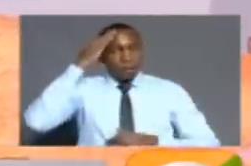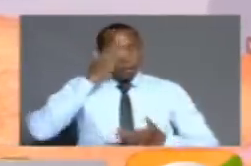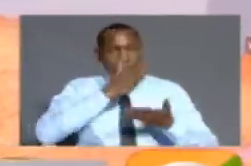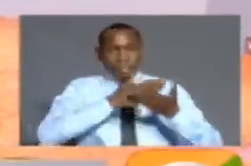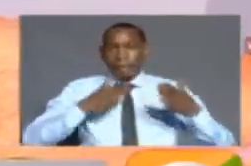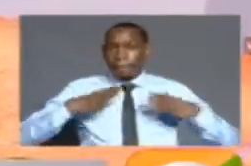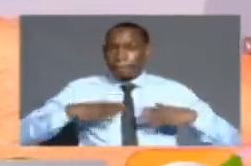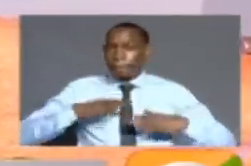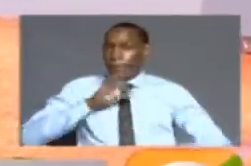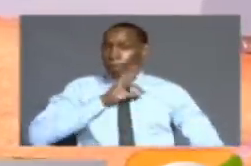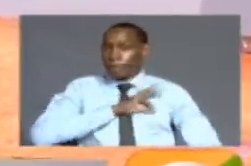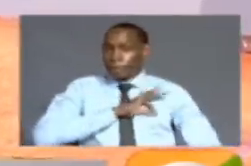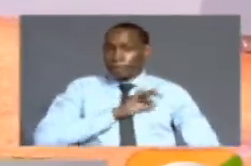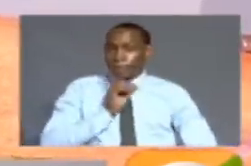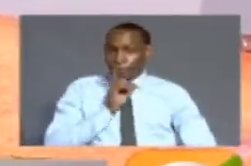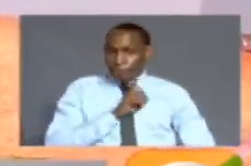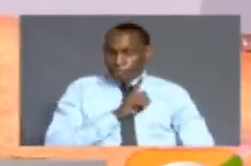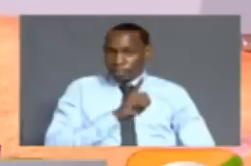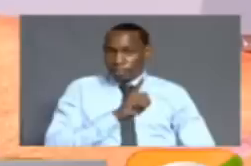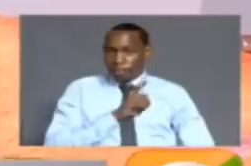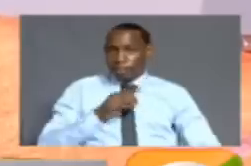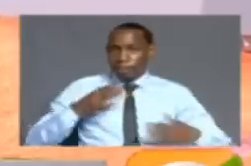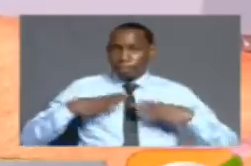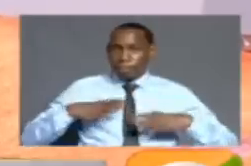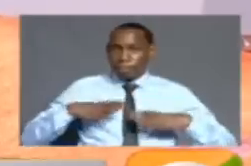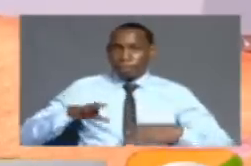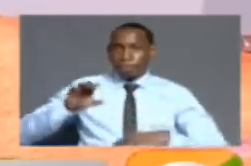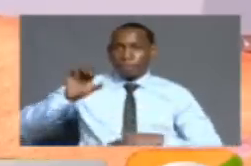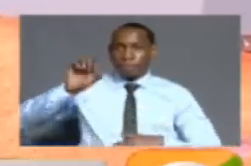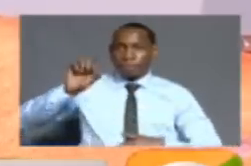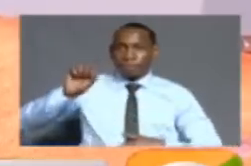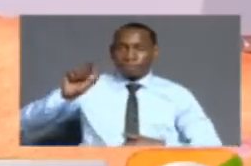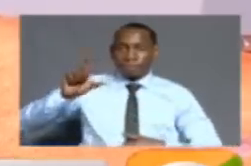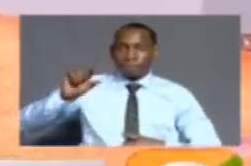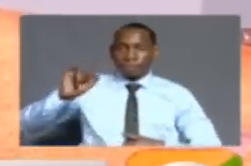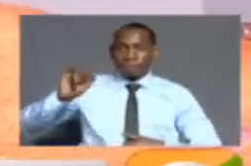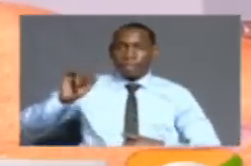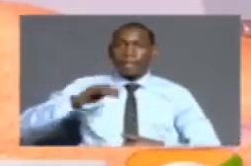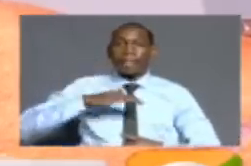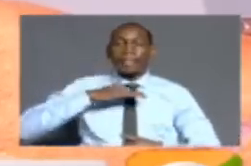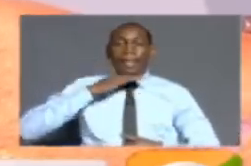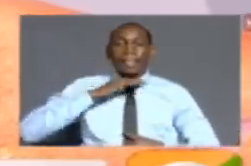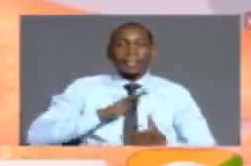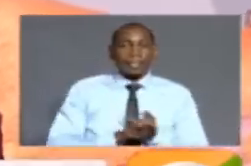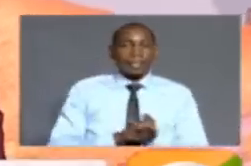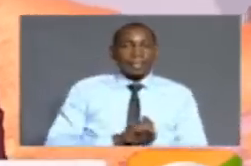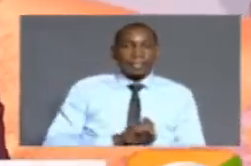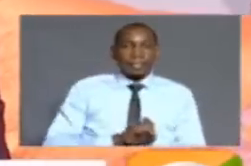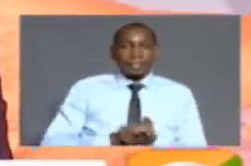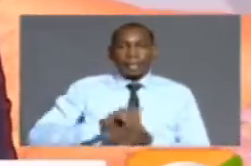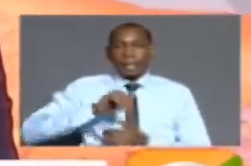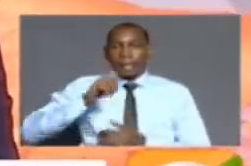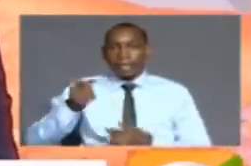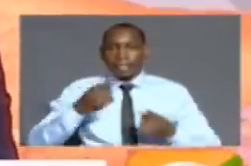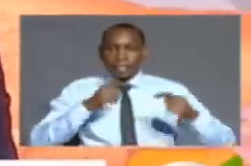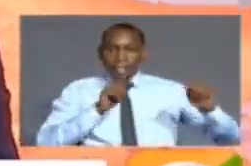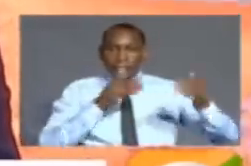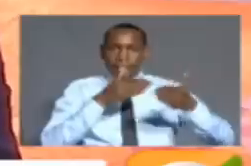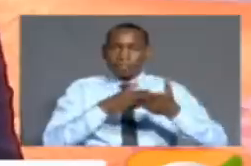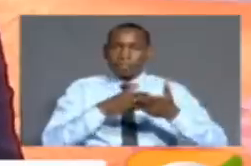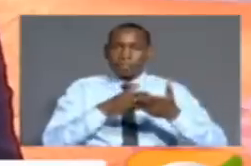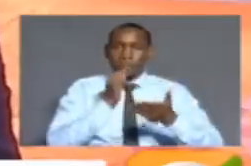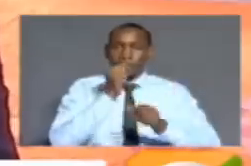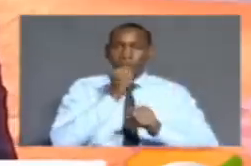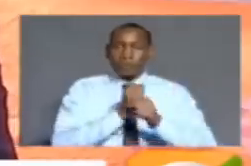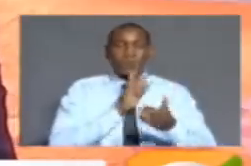people benefited from the people of Solai dying. From the deaths of you know, 47 from people. Others were even trying to stop us from doing the report